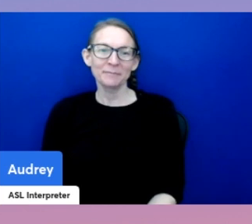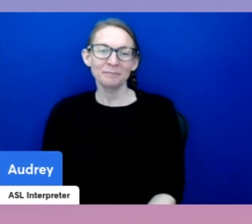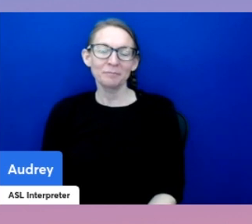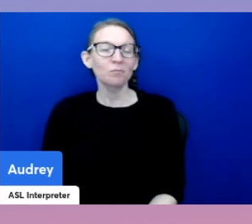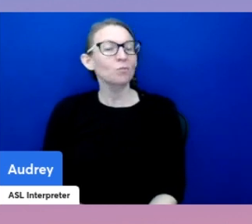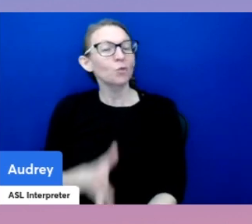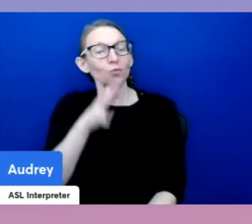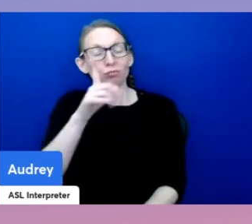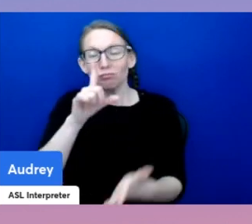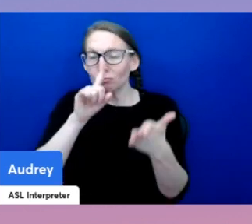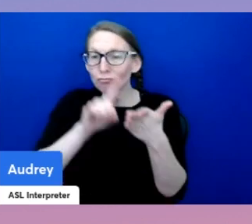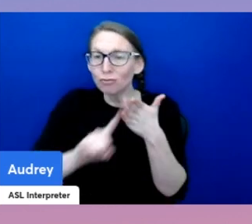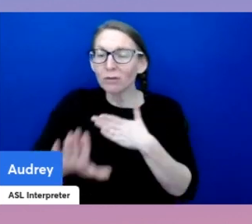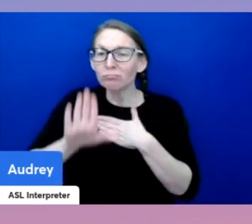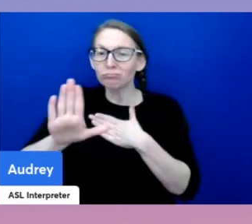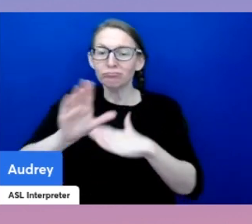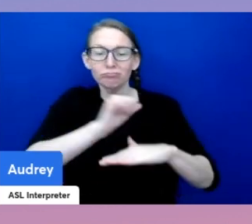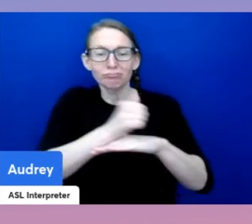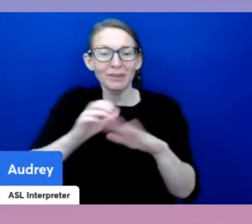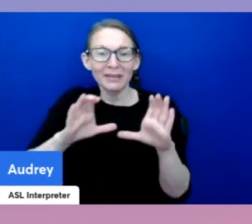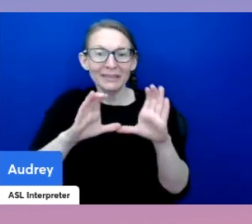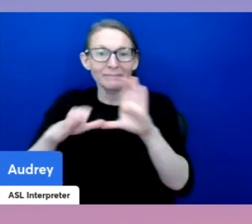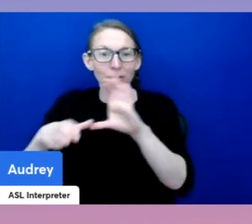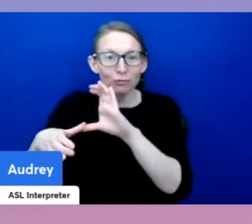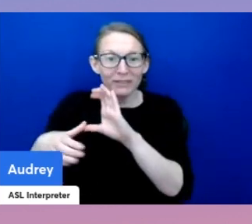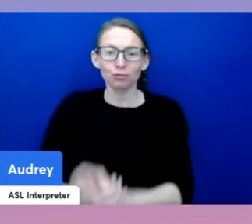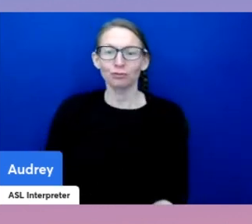configuration. Well, why we need that?